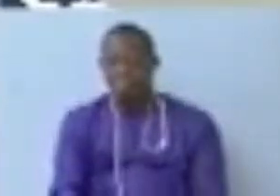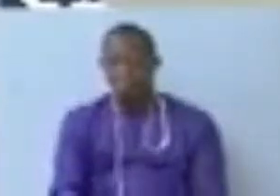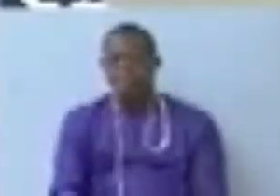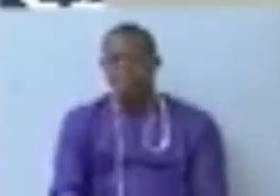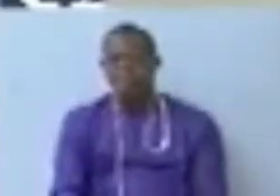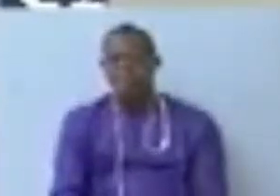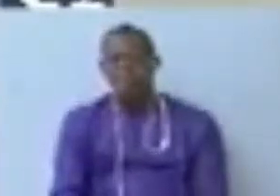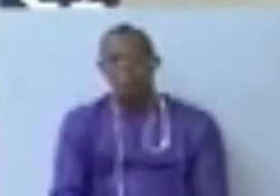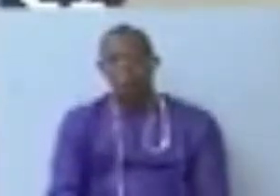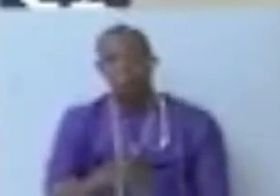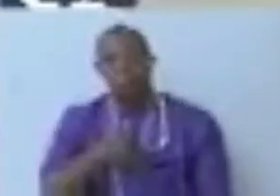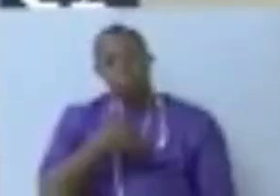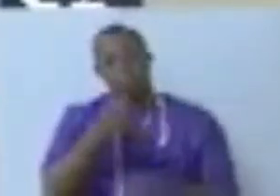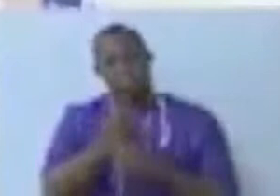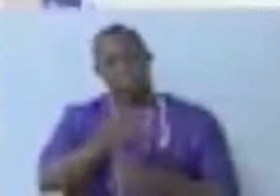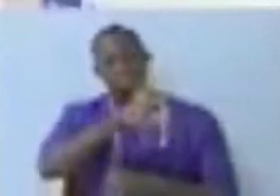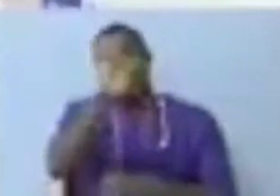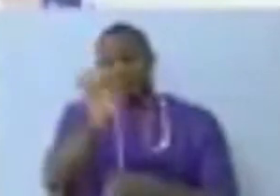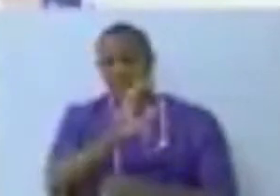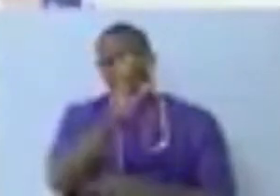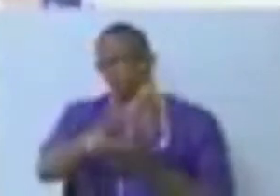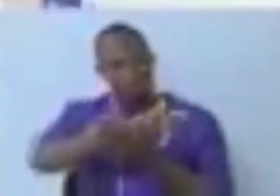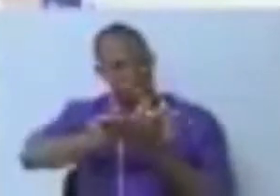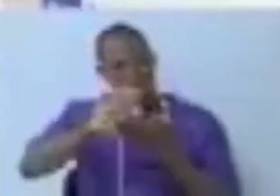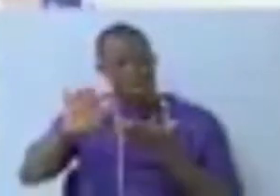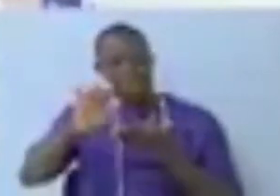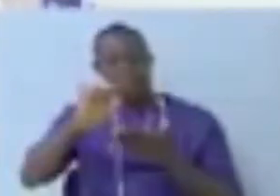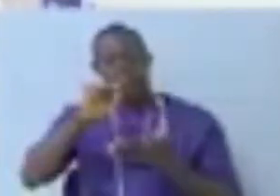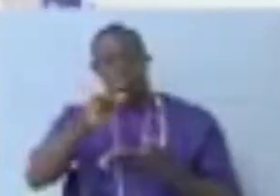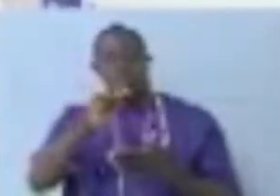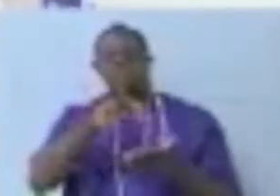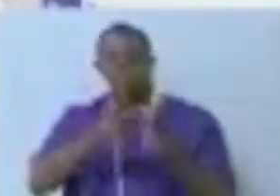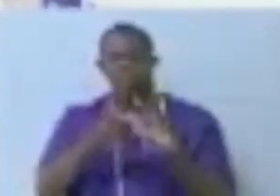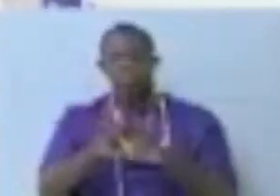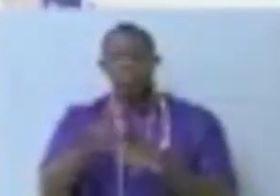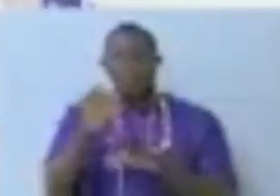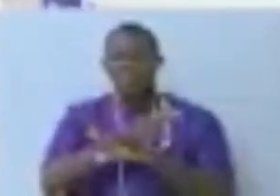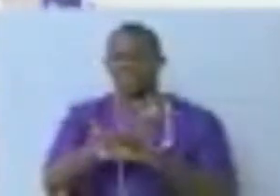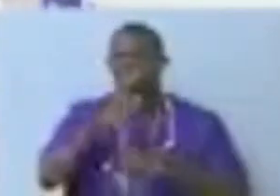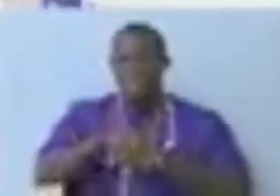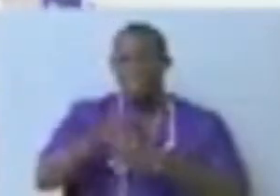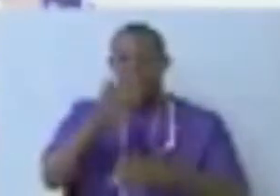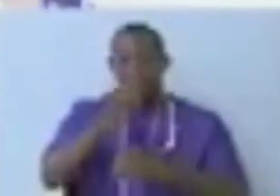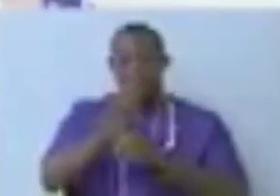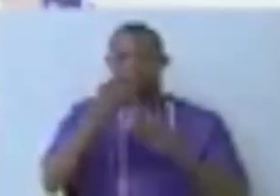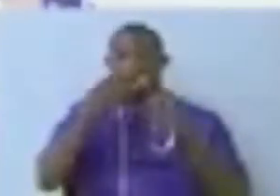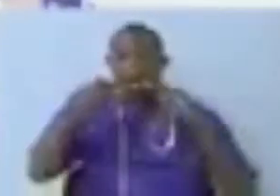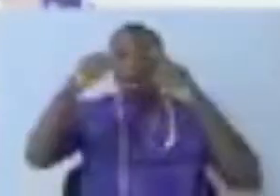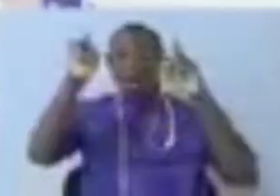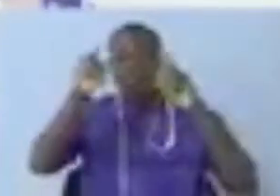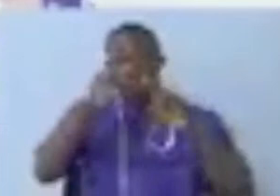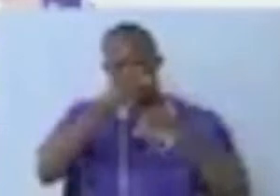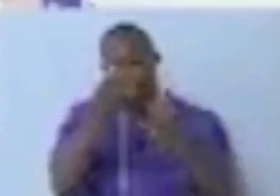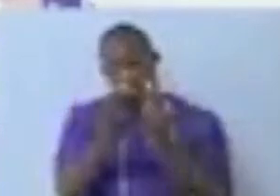I made it very, very clear that at the time of the pronouncement,